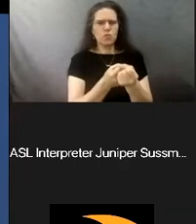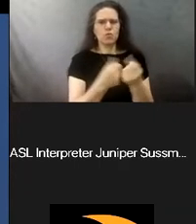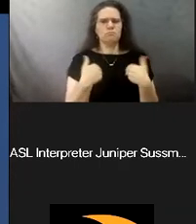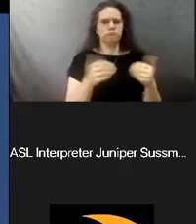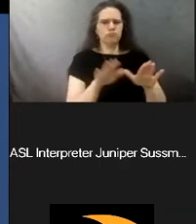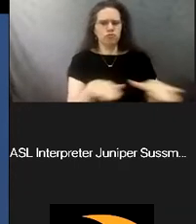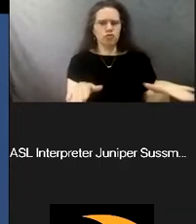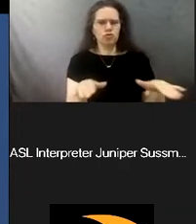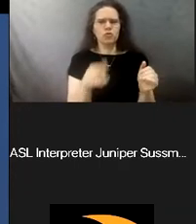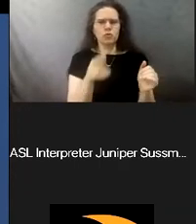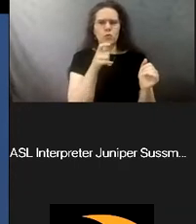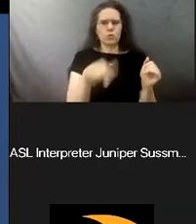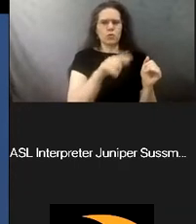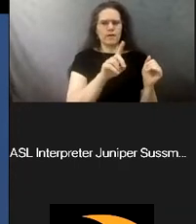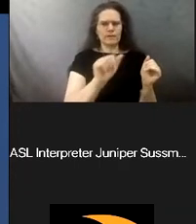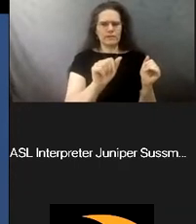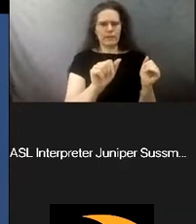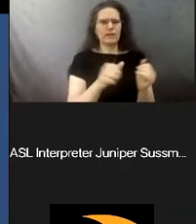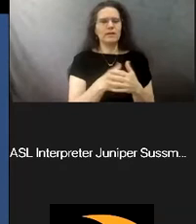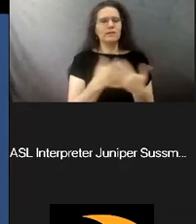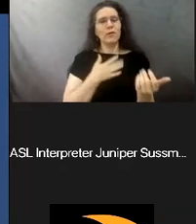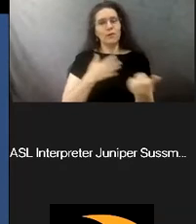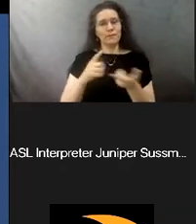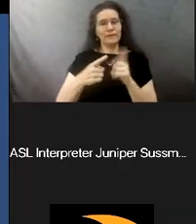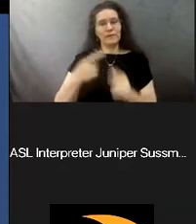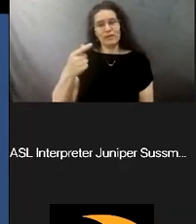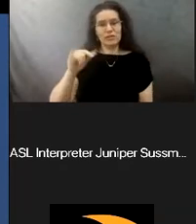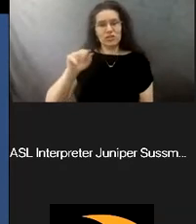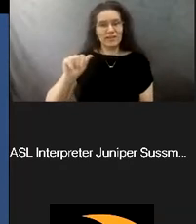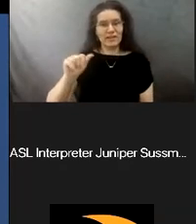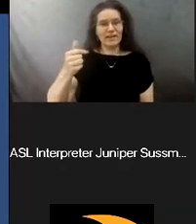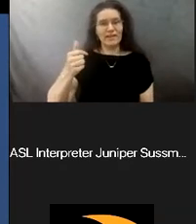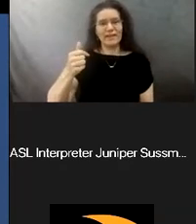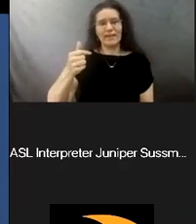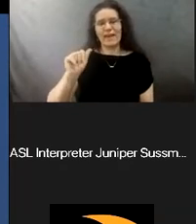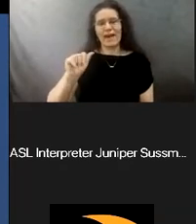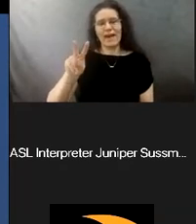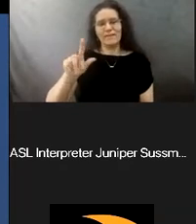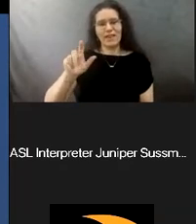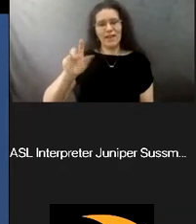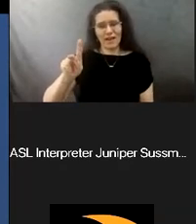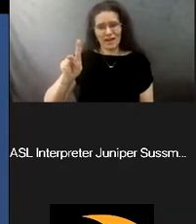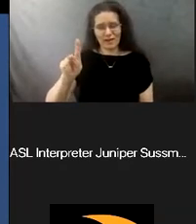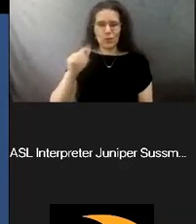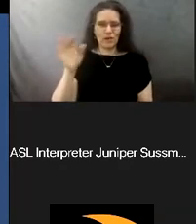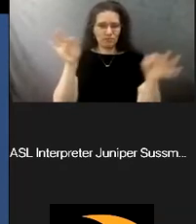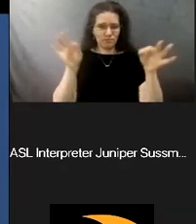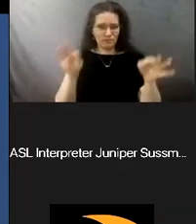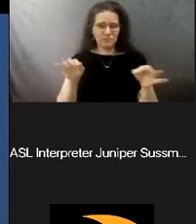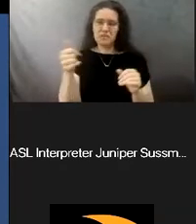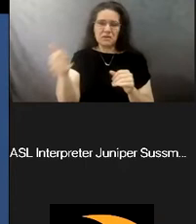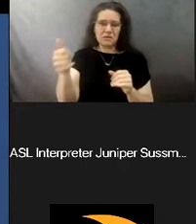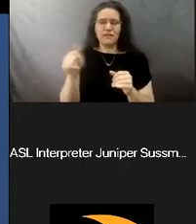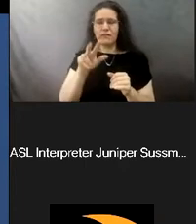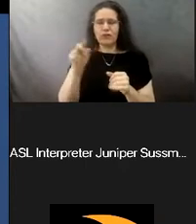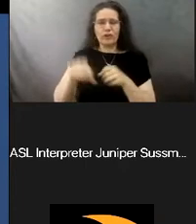And covering this is going to be my friend Gina Gavlak. Gina has 30 years of experience and leadership,